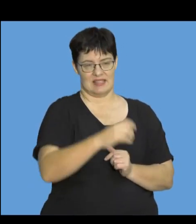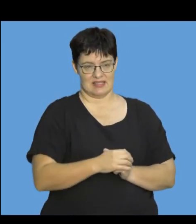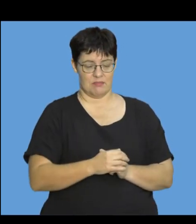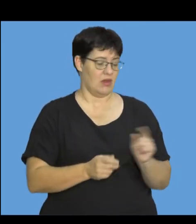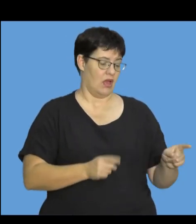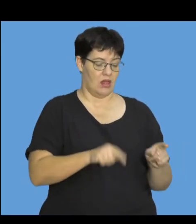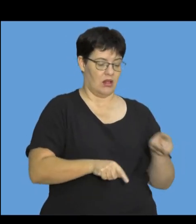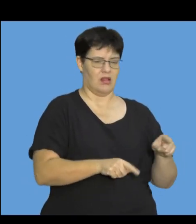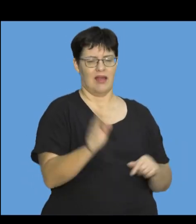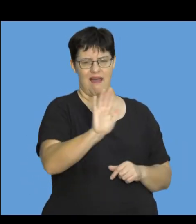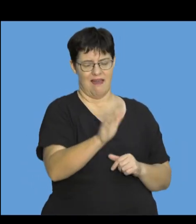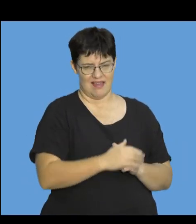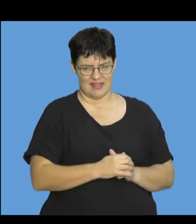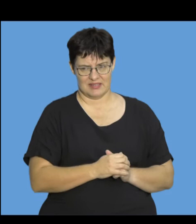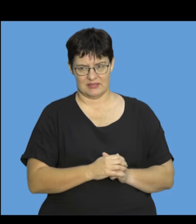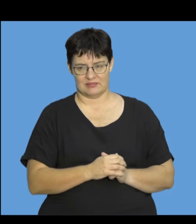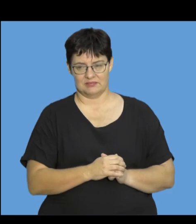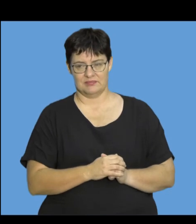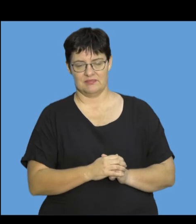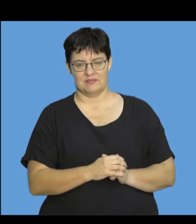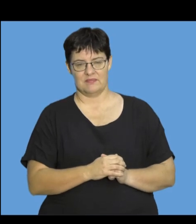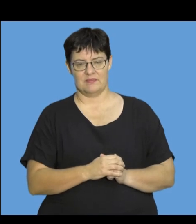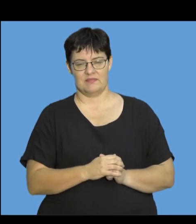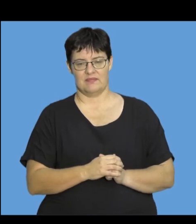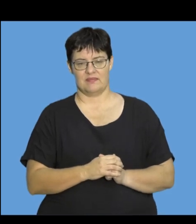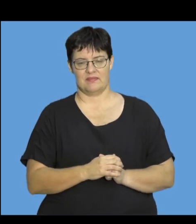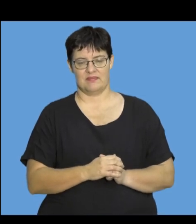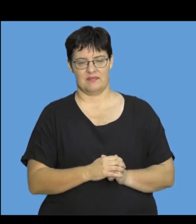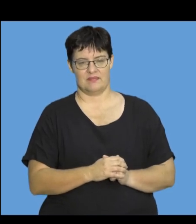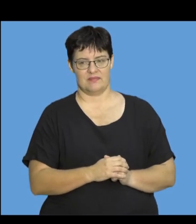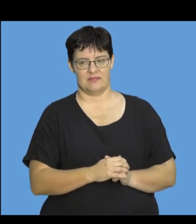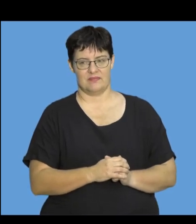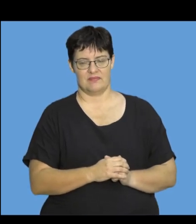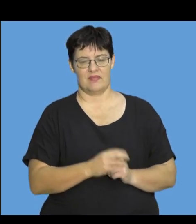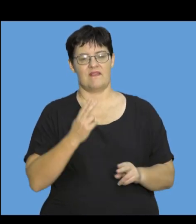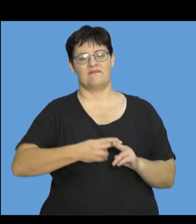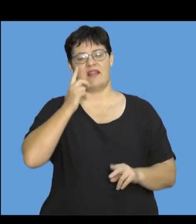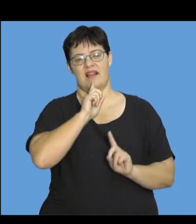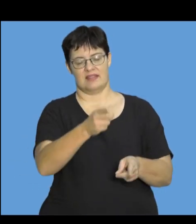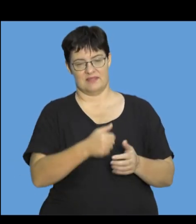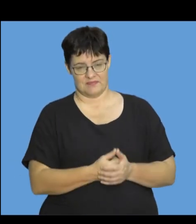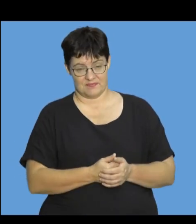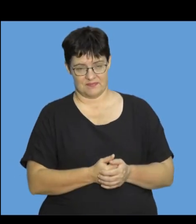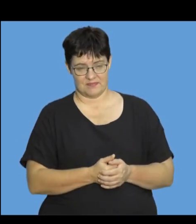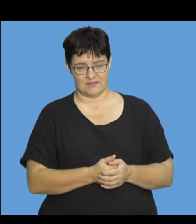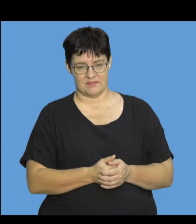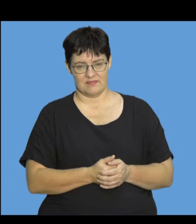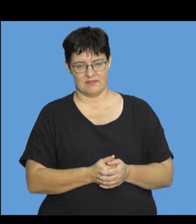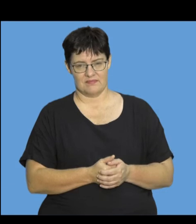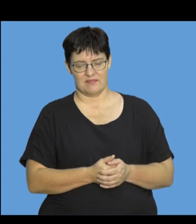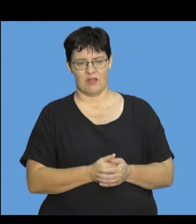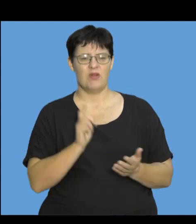cancel, not the 3 to the exponent of x. Then your final answer will just be 3 to the exponent of